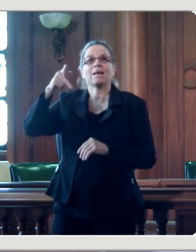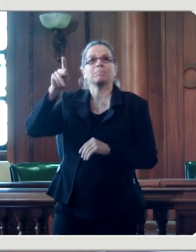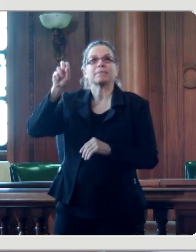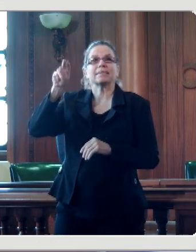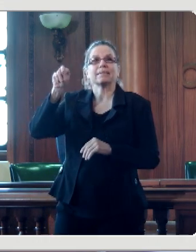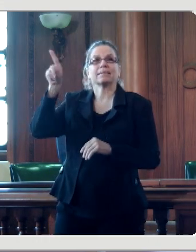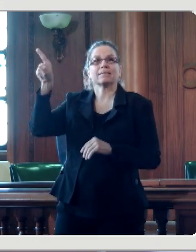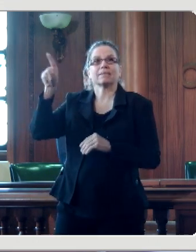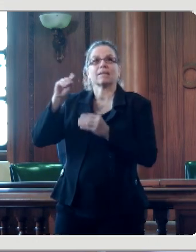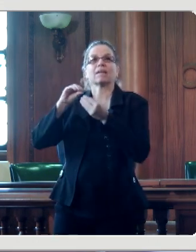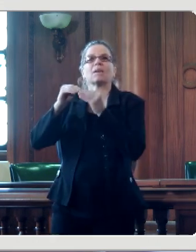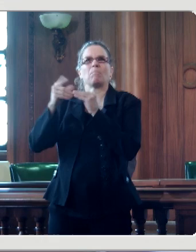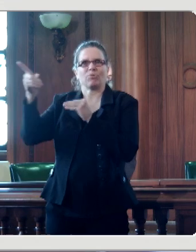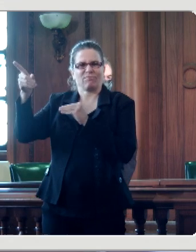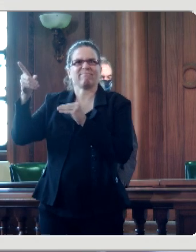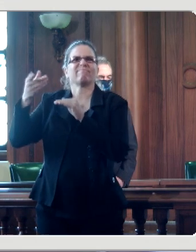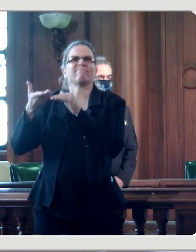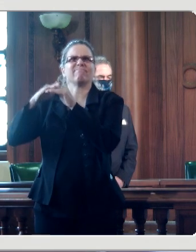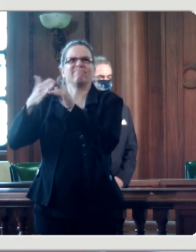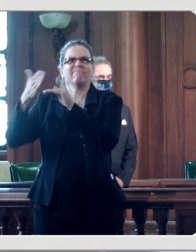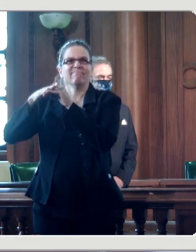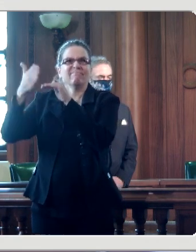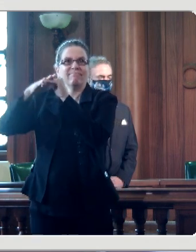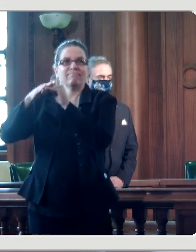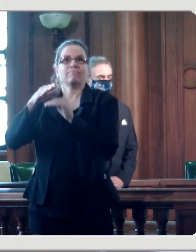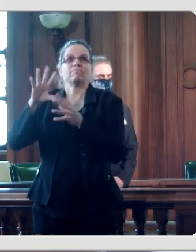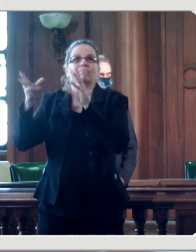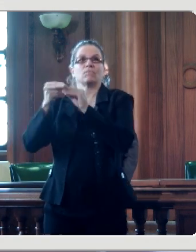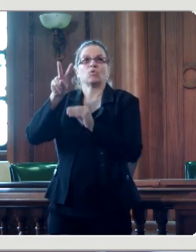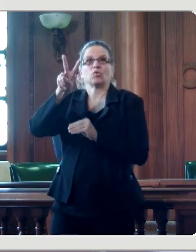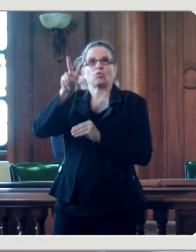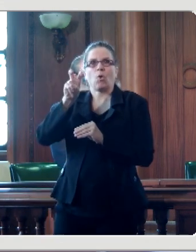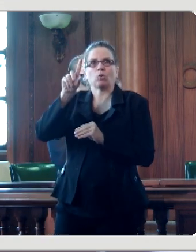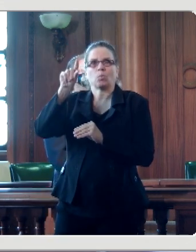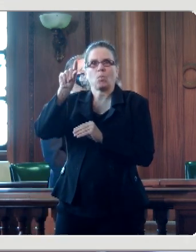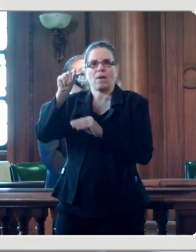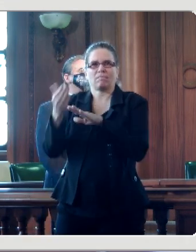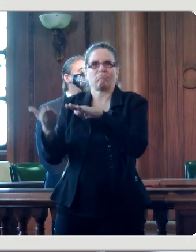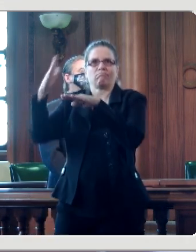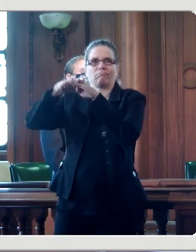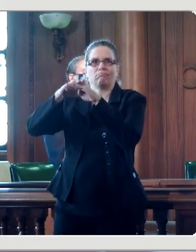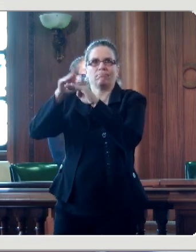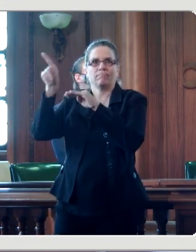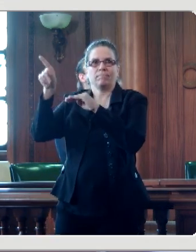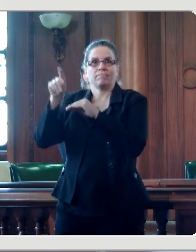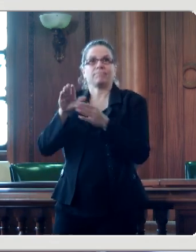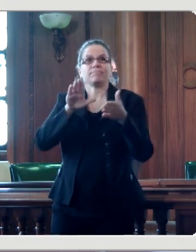2,220 more cases than reported last week. And the total deaths in Hampden County,